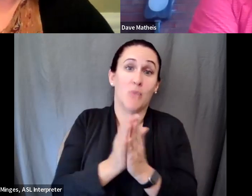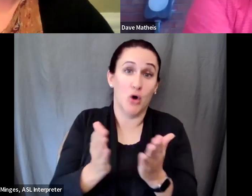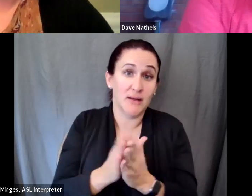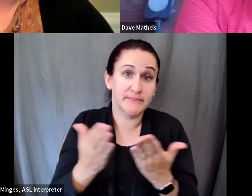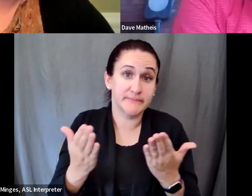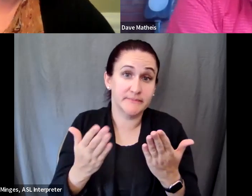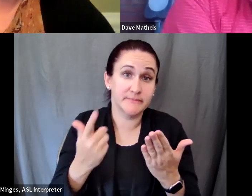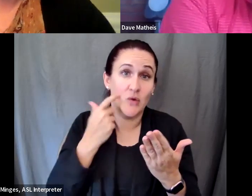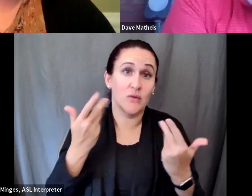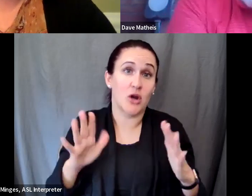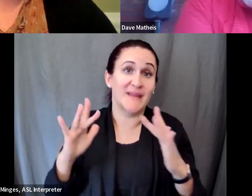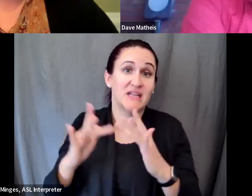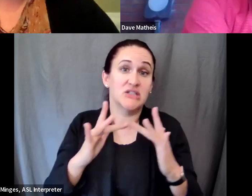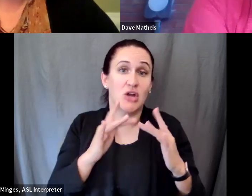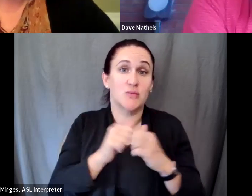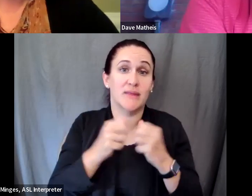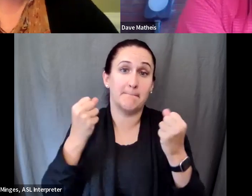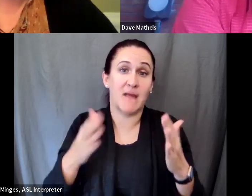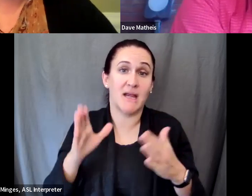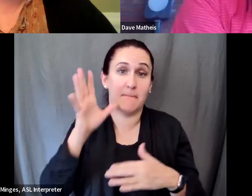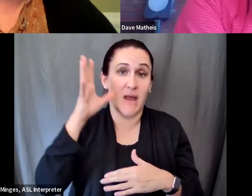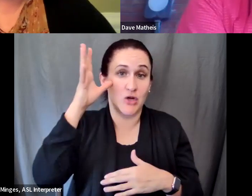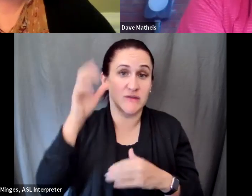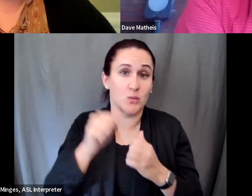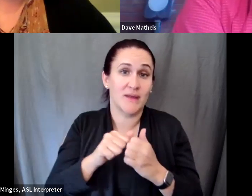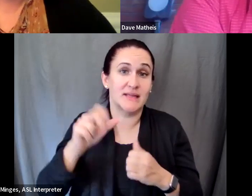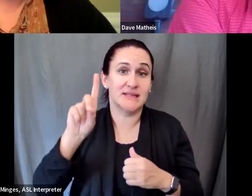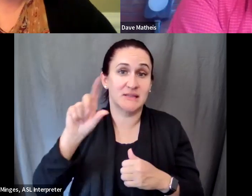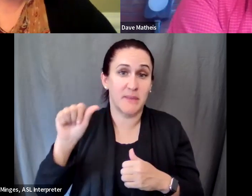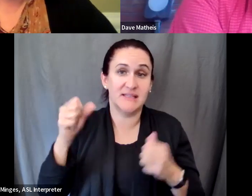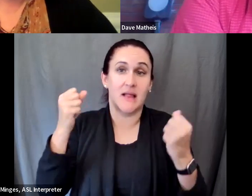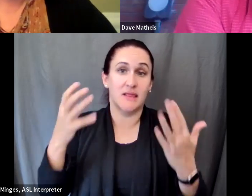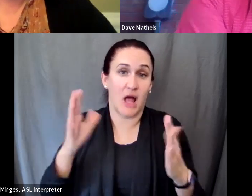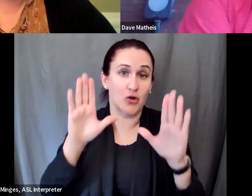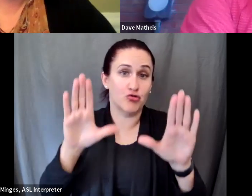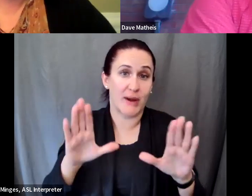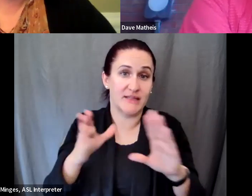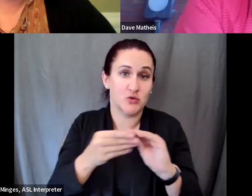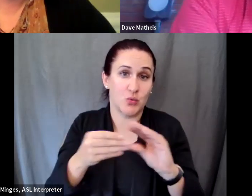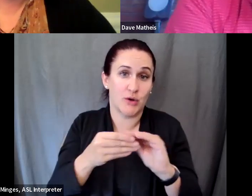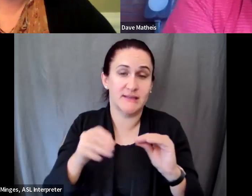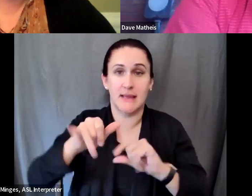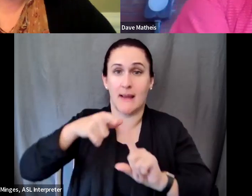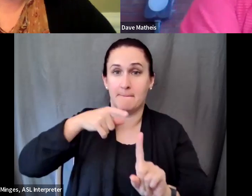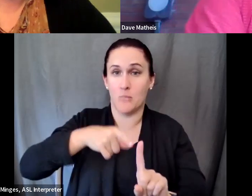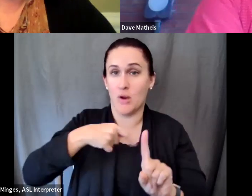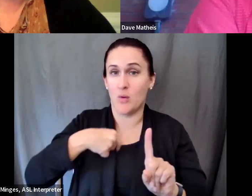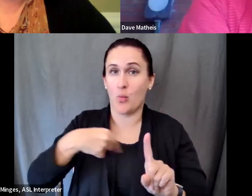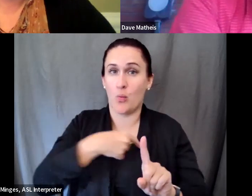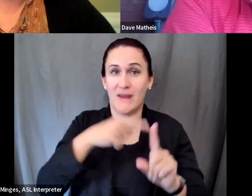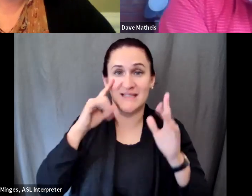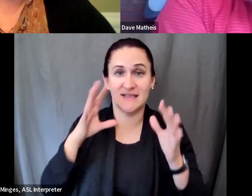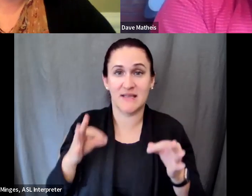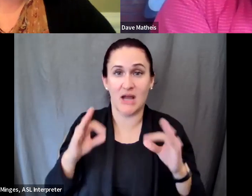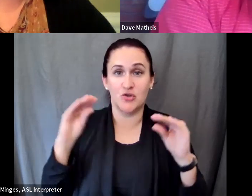in touch with a lot of parents with disabilities and a lot of great stories. And at that point, we decided to try to put a